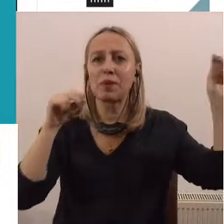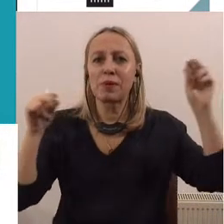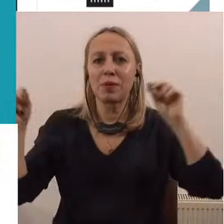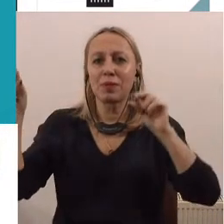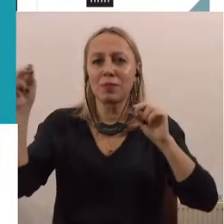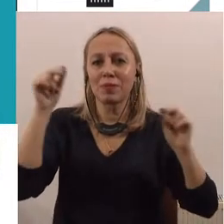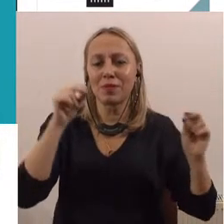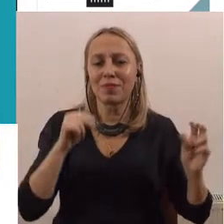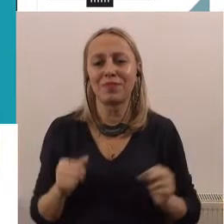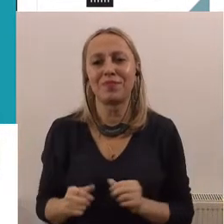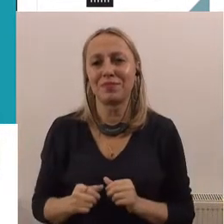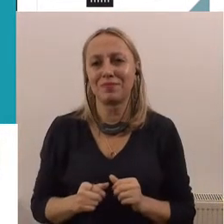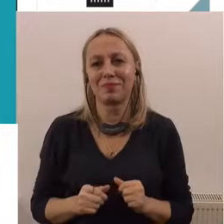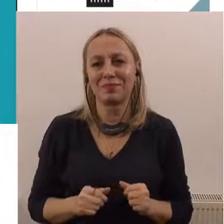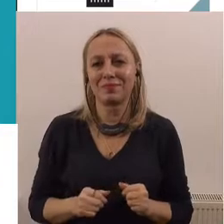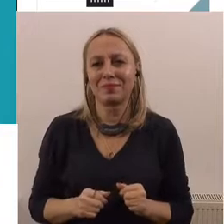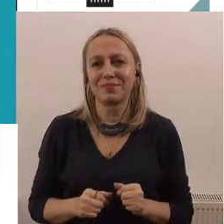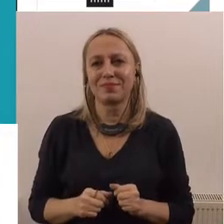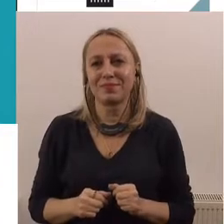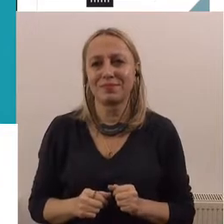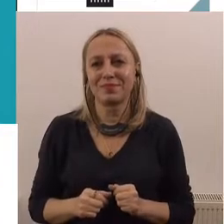sickness in the trees. But